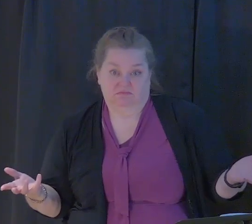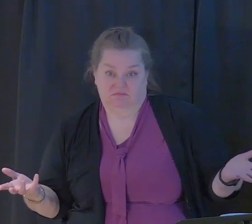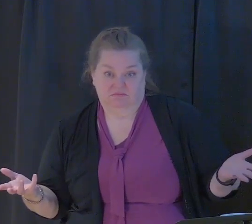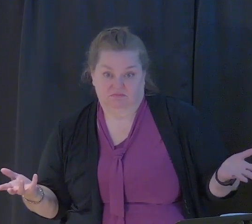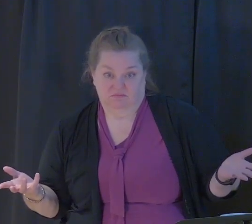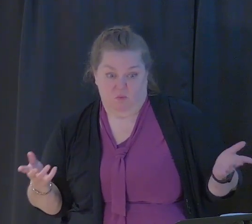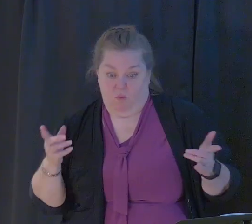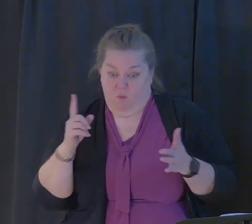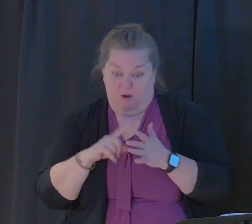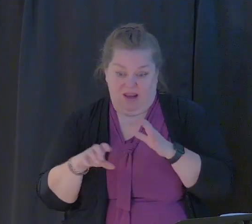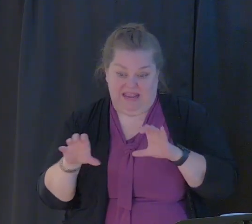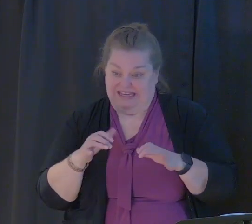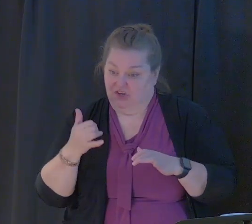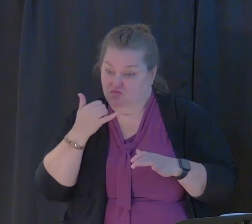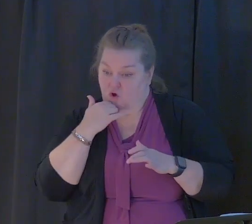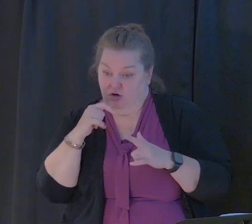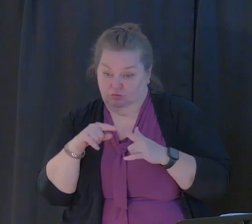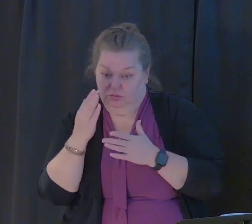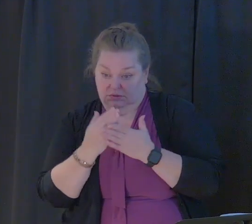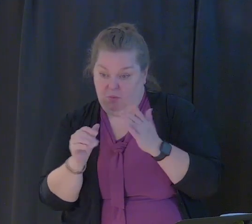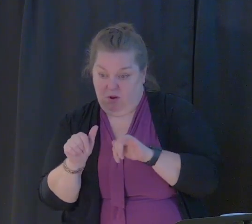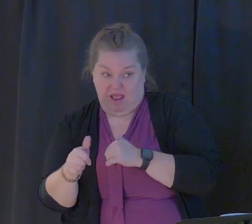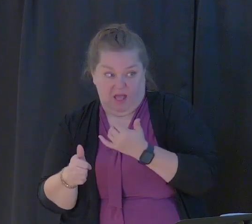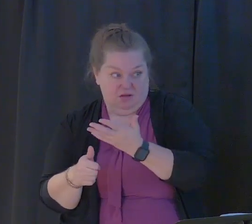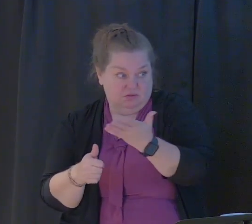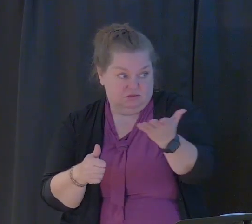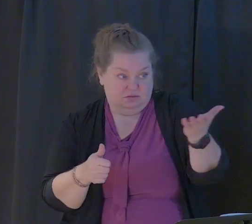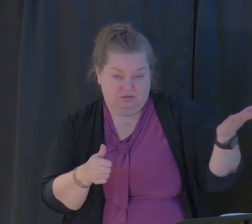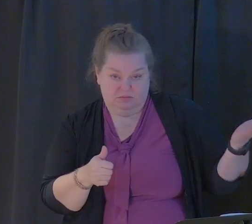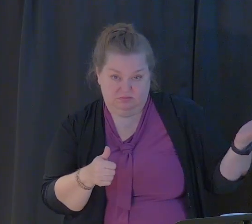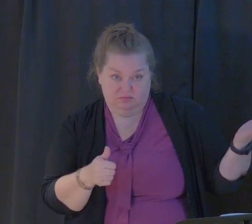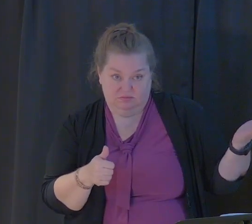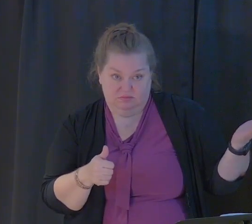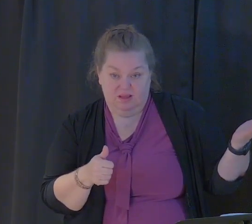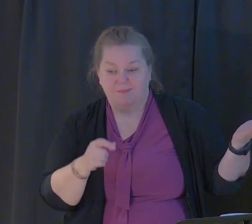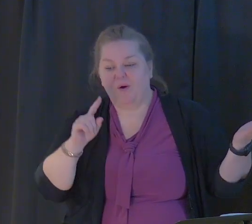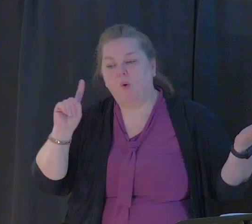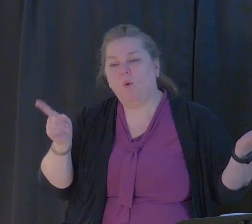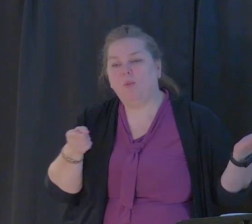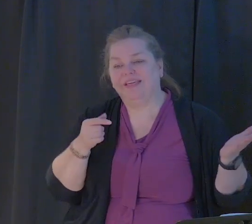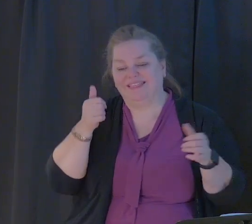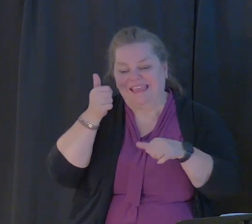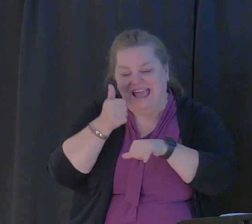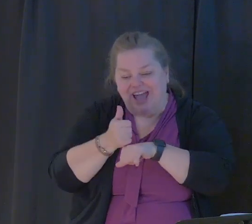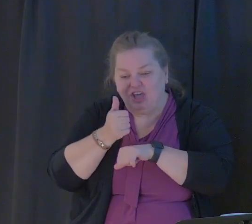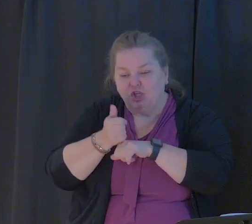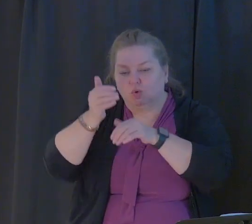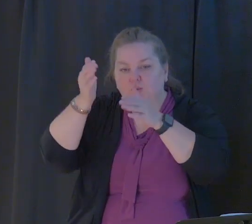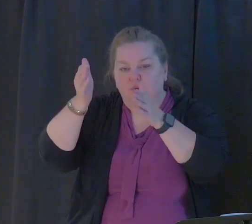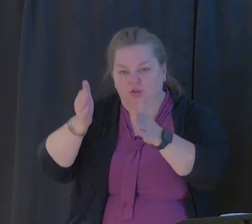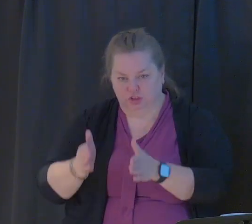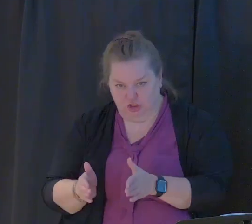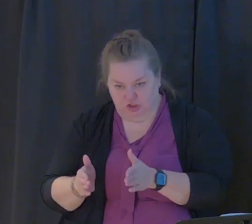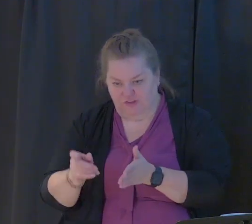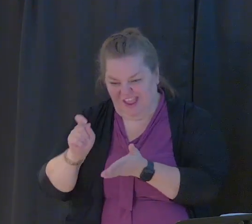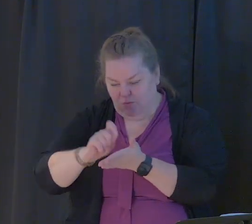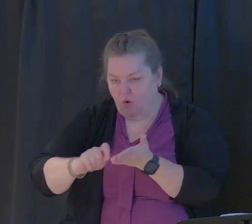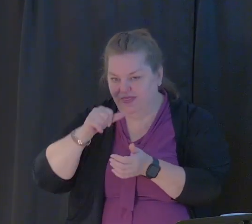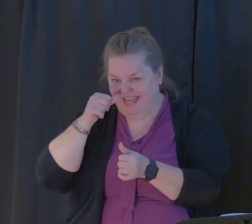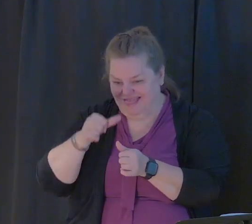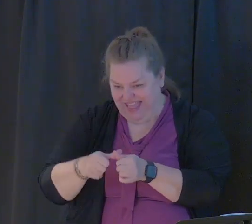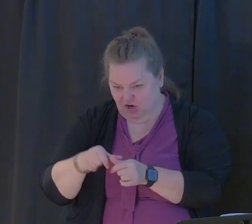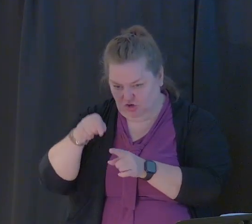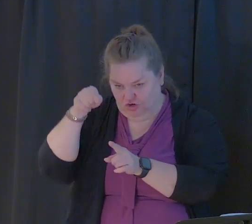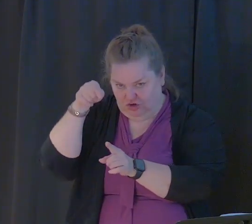done wrong to anyone else, but to the accuser, maybe I had done something possibly